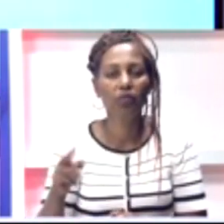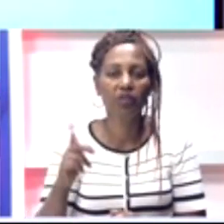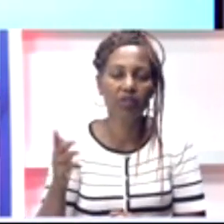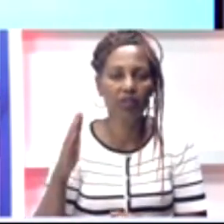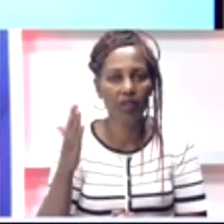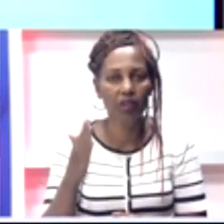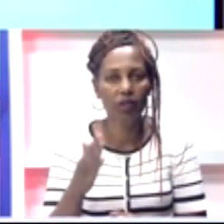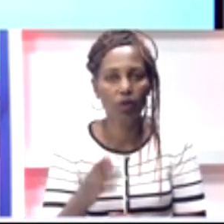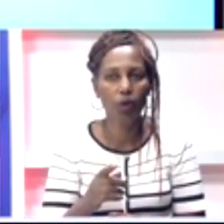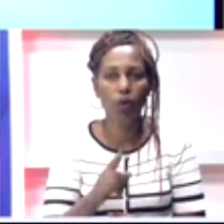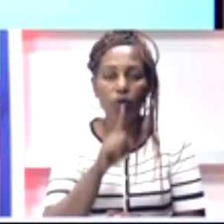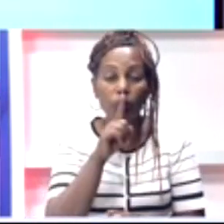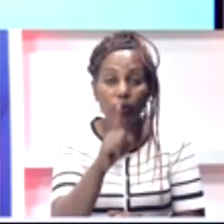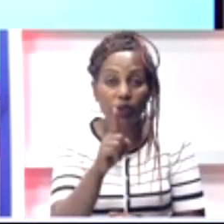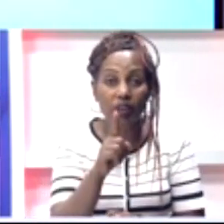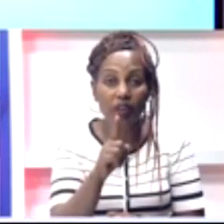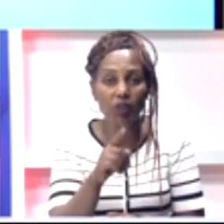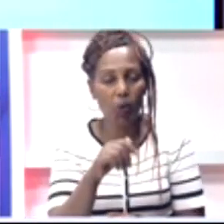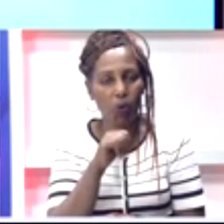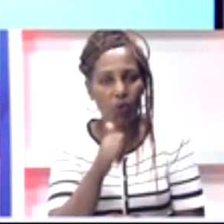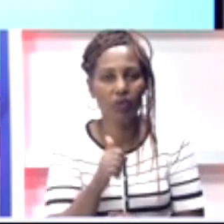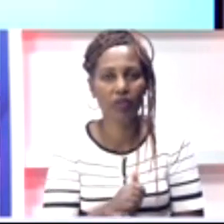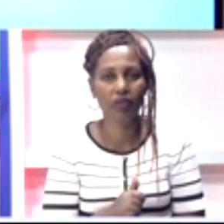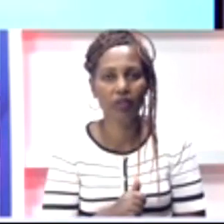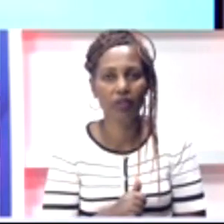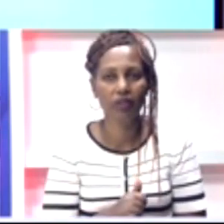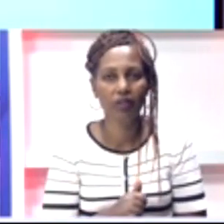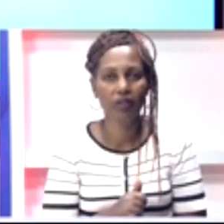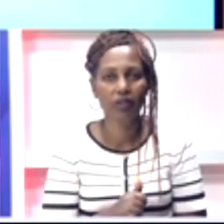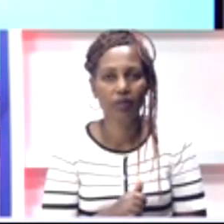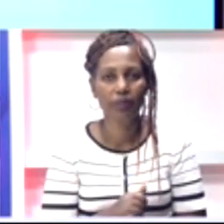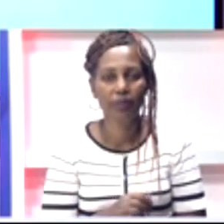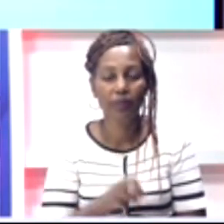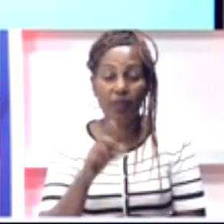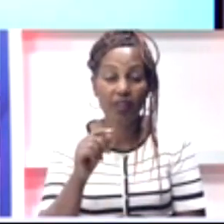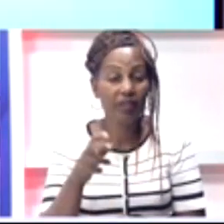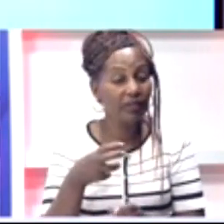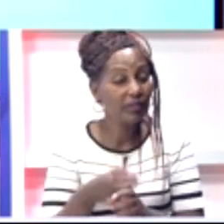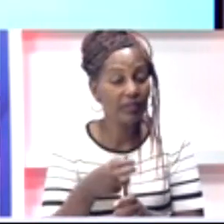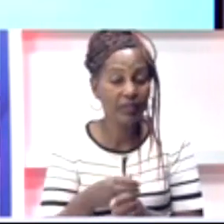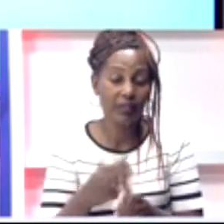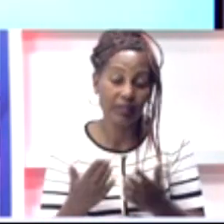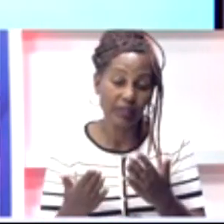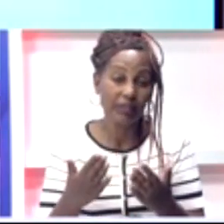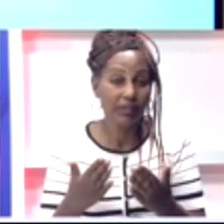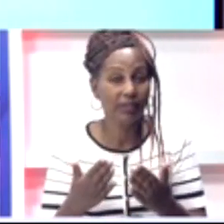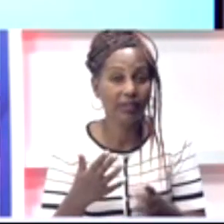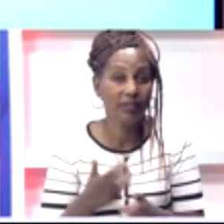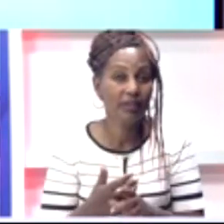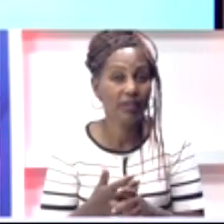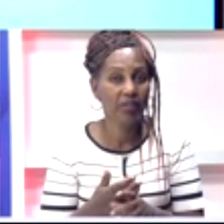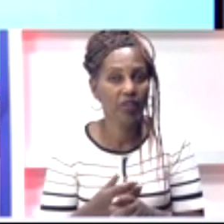Or surely? Decide. This is a little bit challenging for you, I know, but it is not